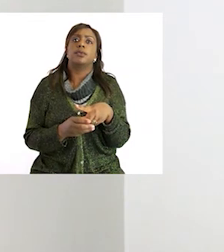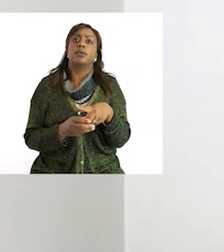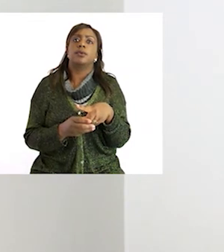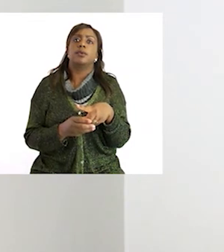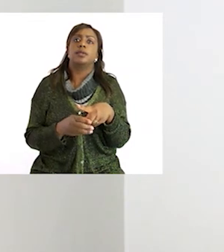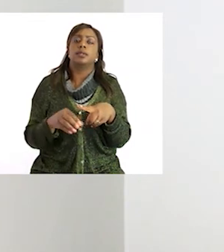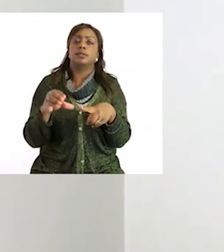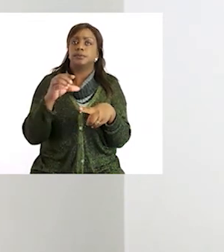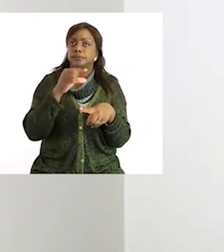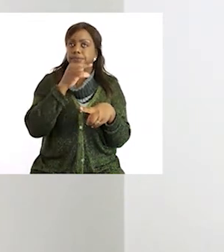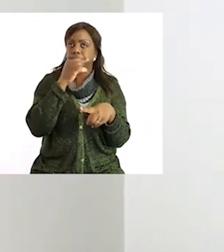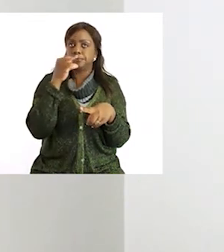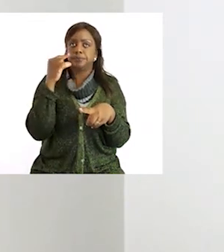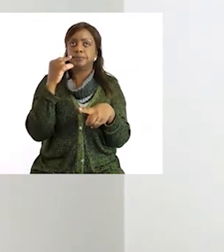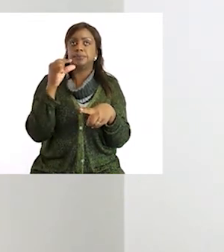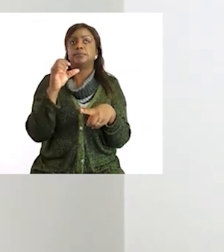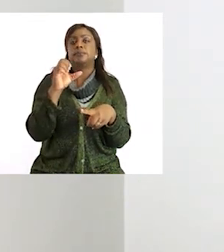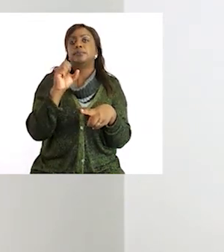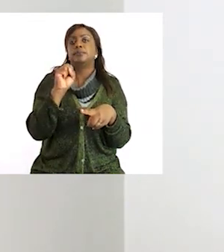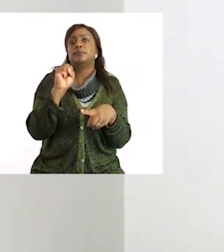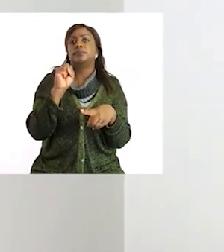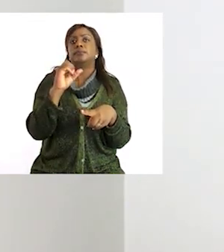be at the scrotum.